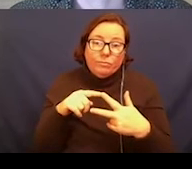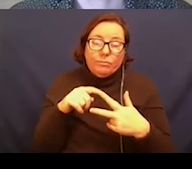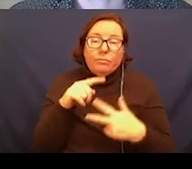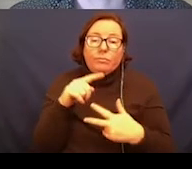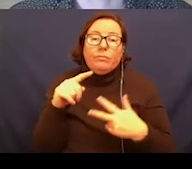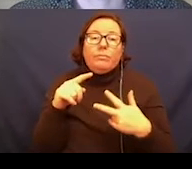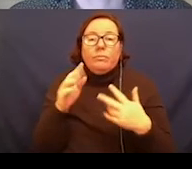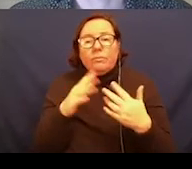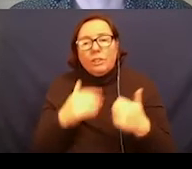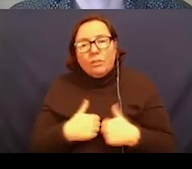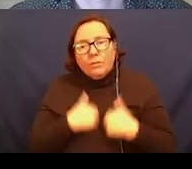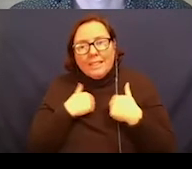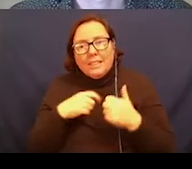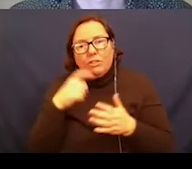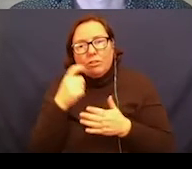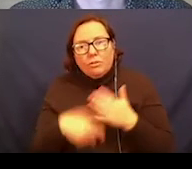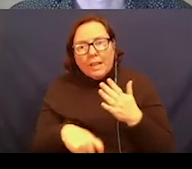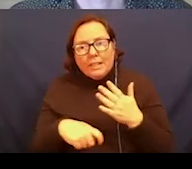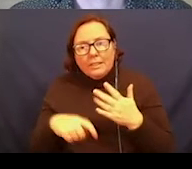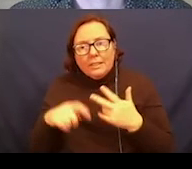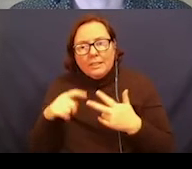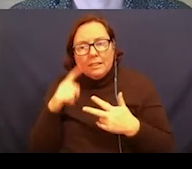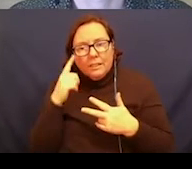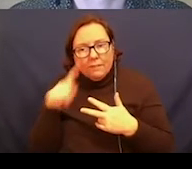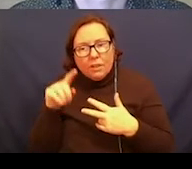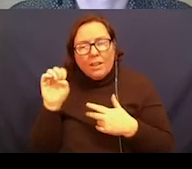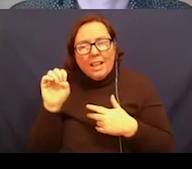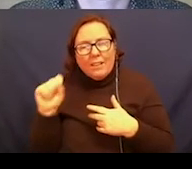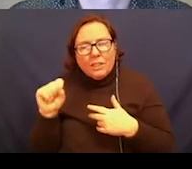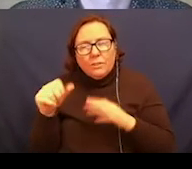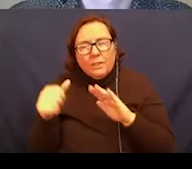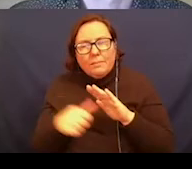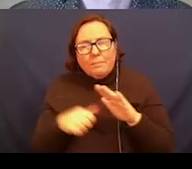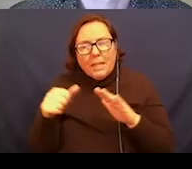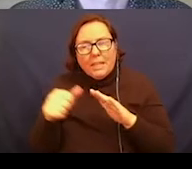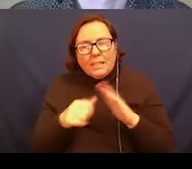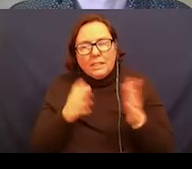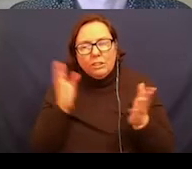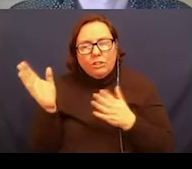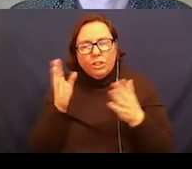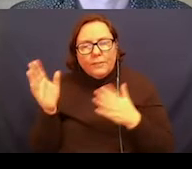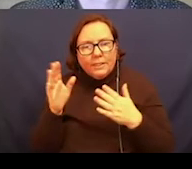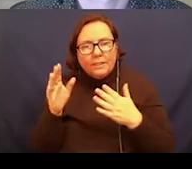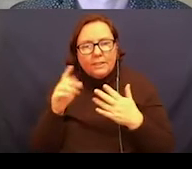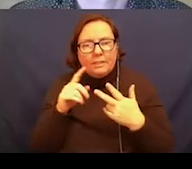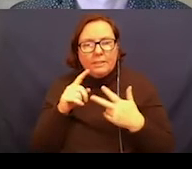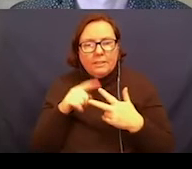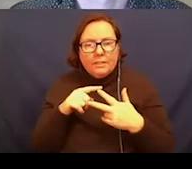and the residential rate for Eversource's basic service.